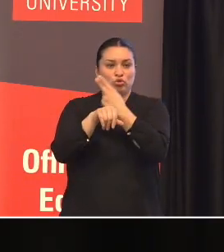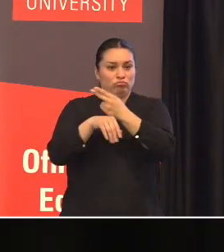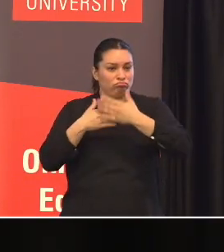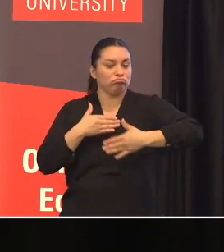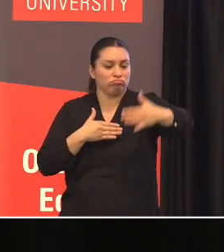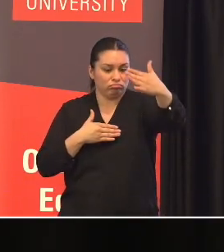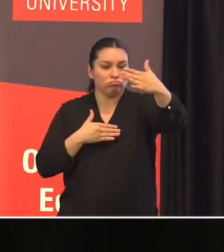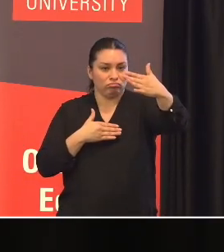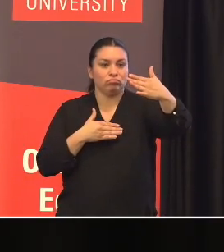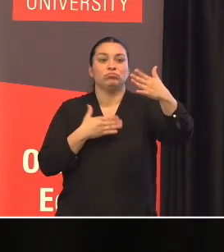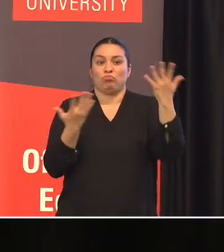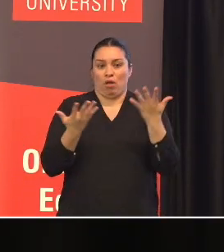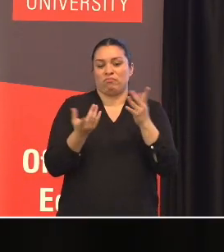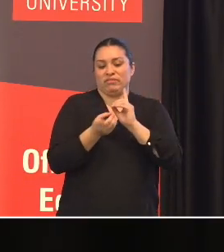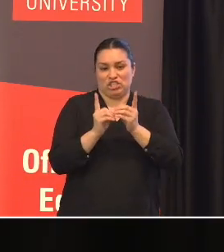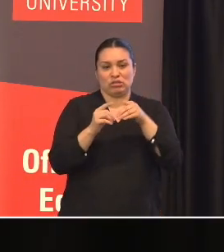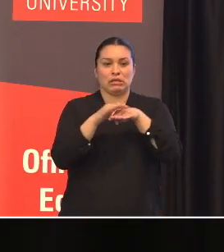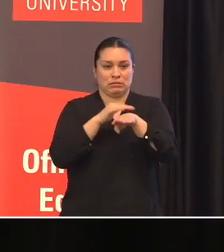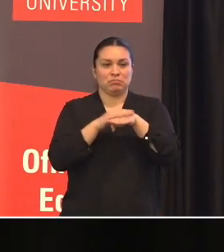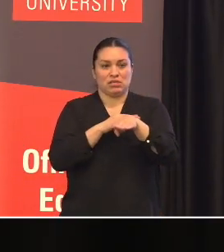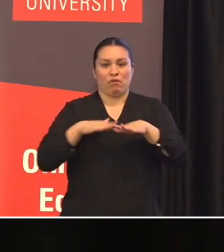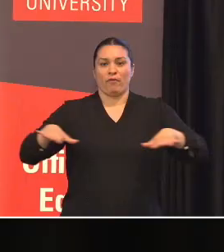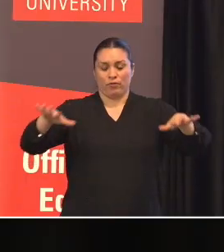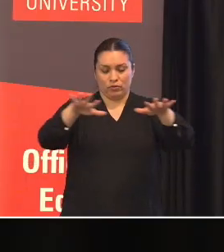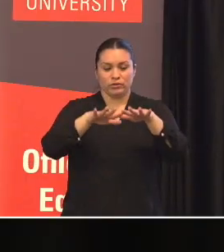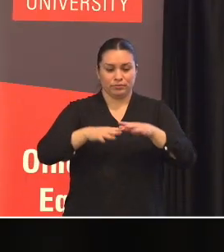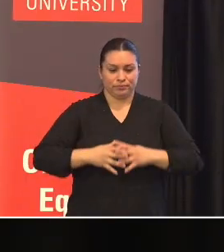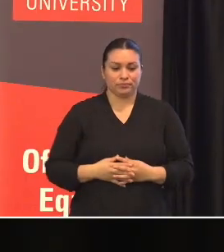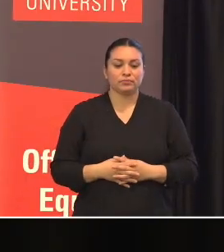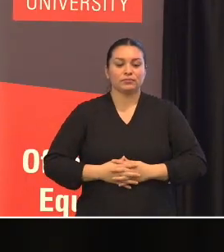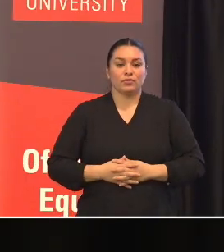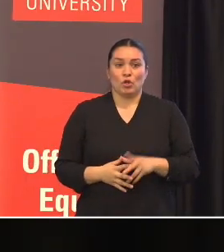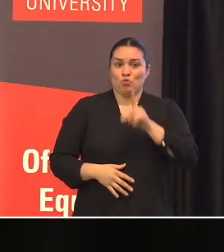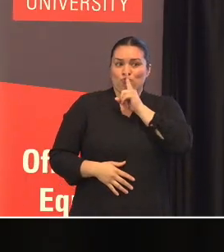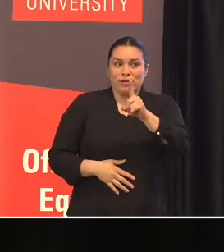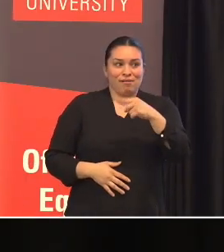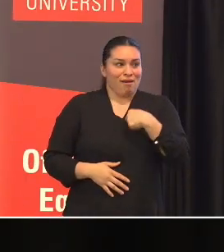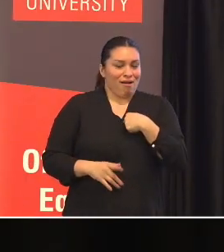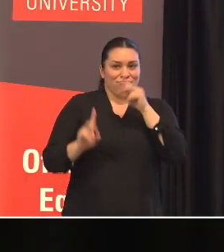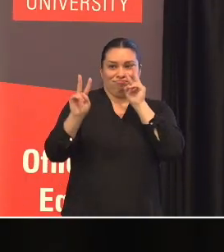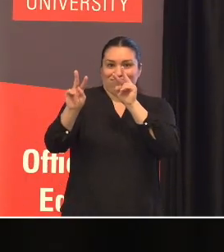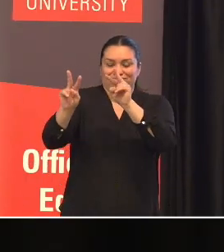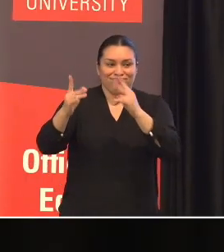is so exciting, right? We are behind the 8 ball. There are 72 other